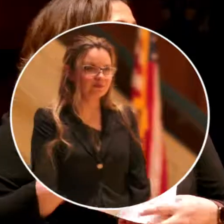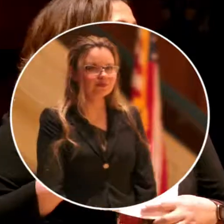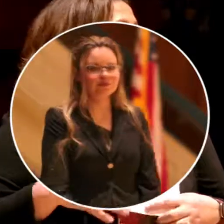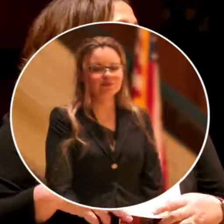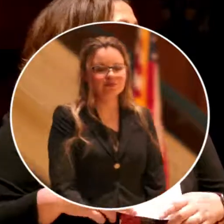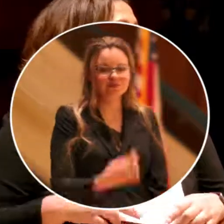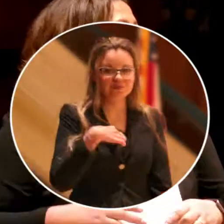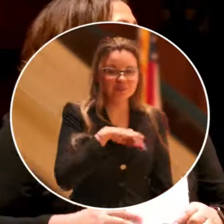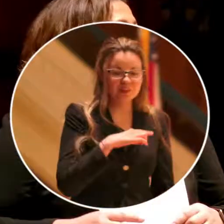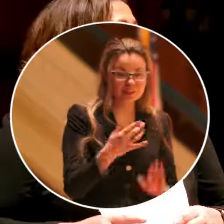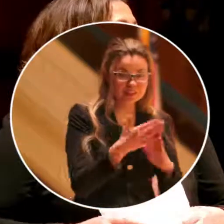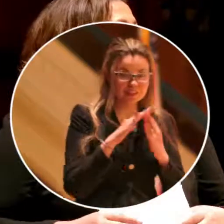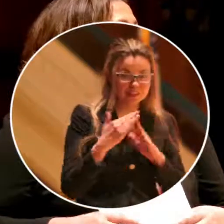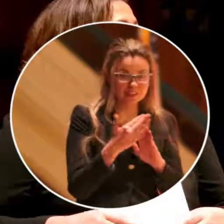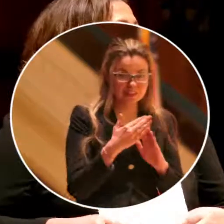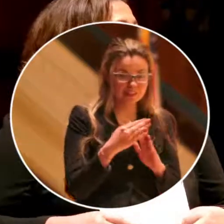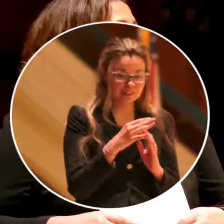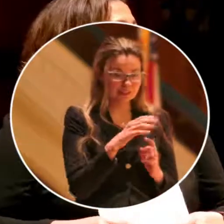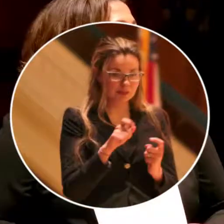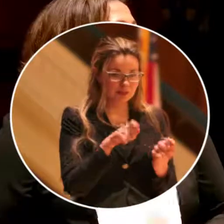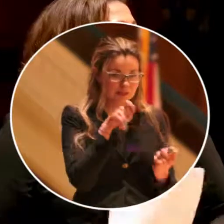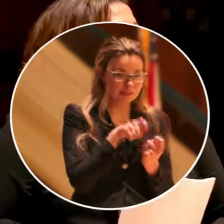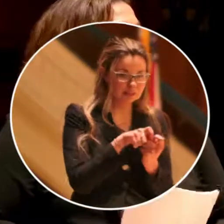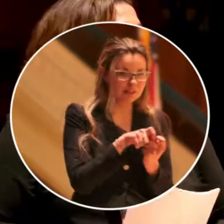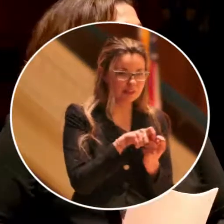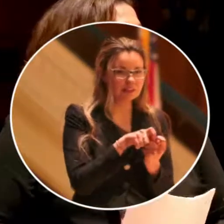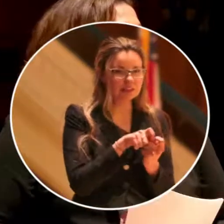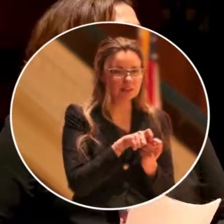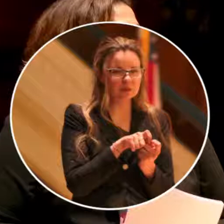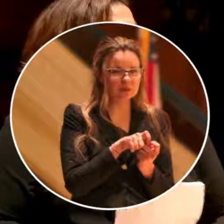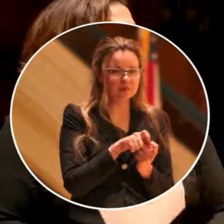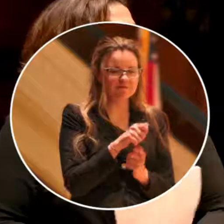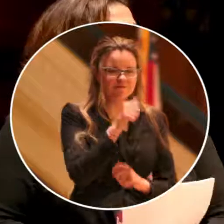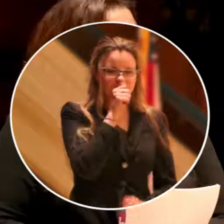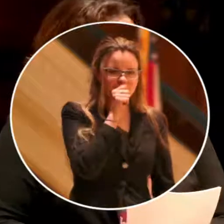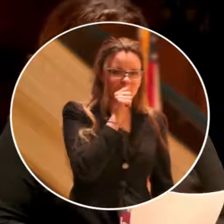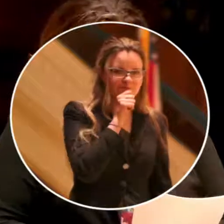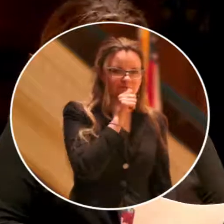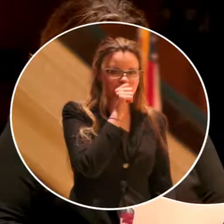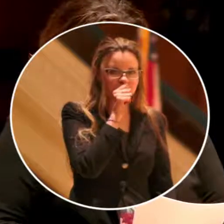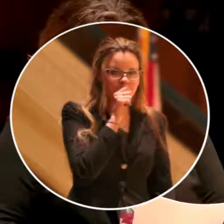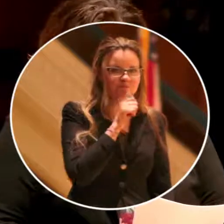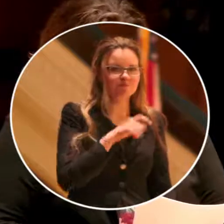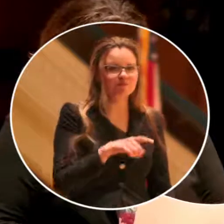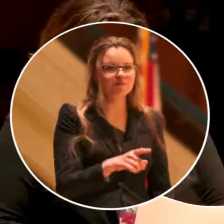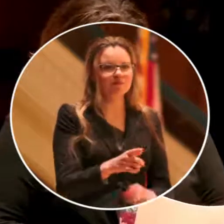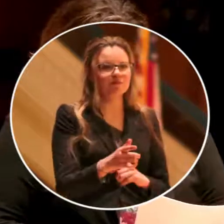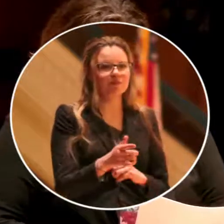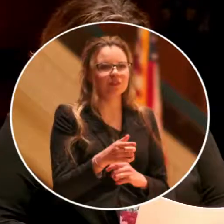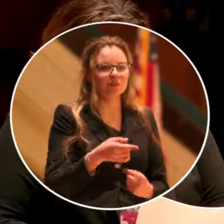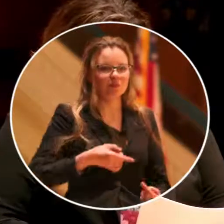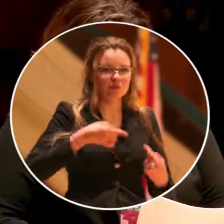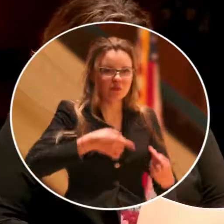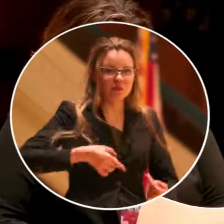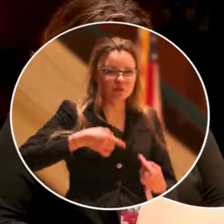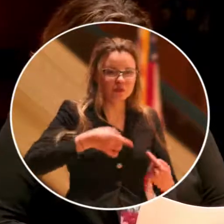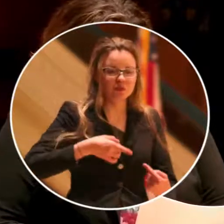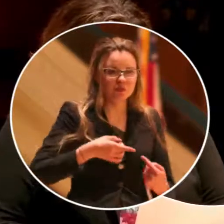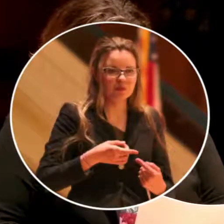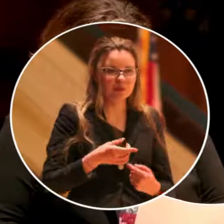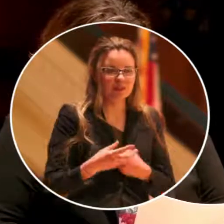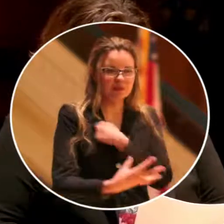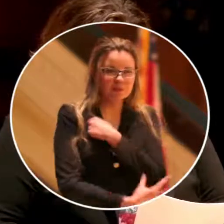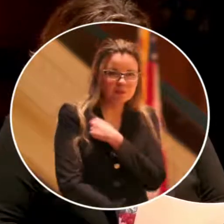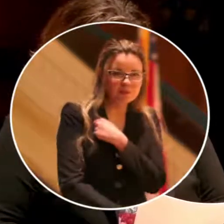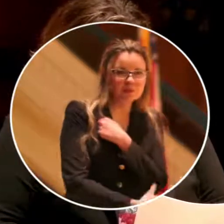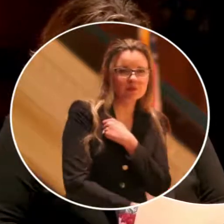Our city in particular struggles with some of the worst child poverty in the nation, so events like tonight give us